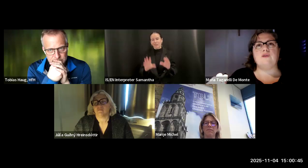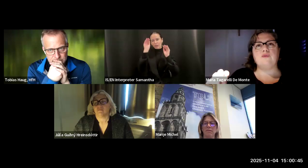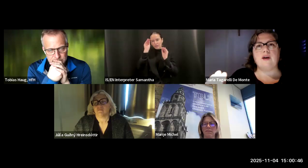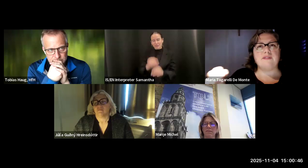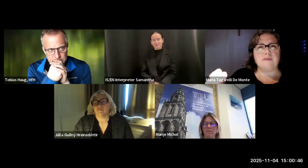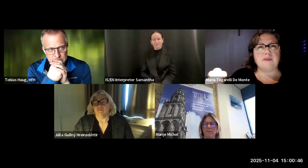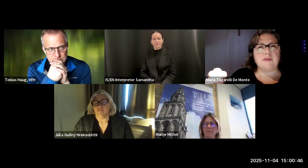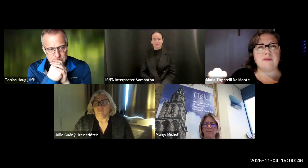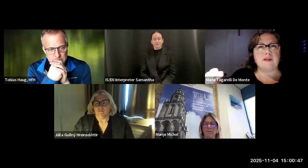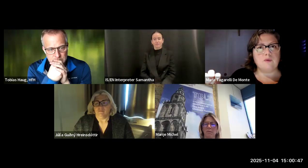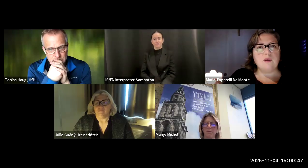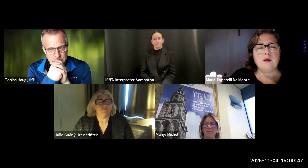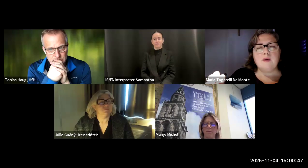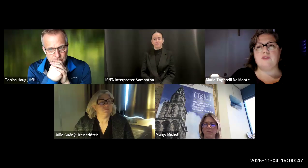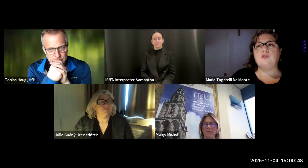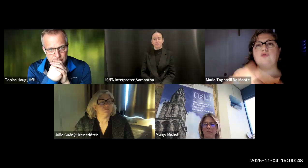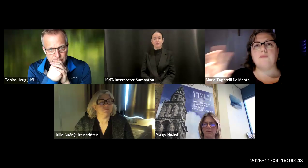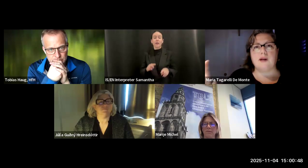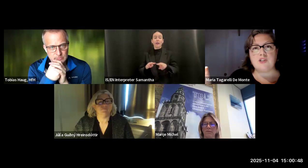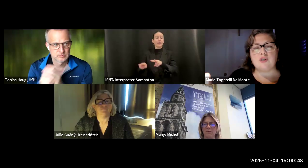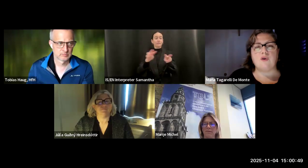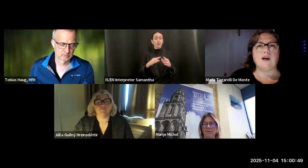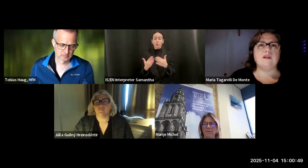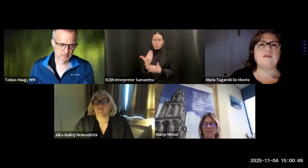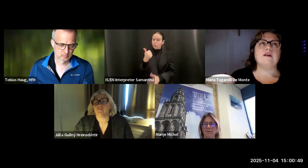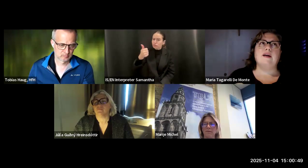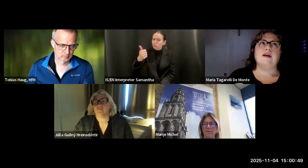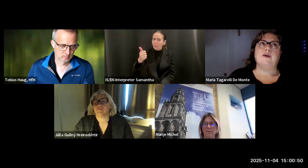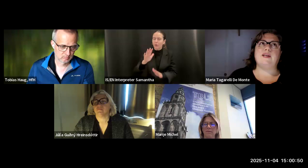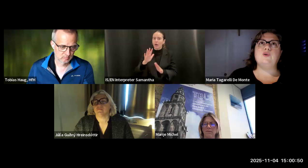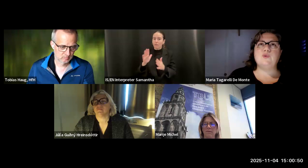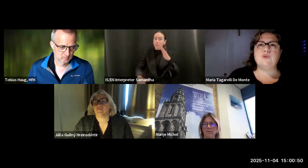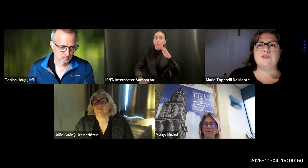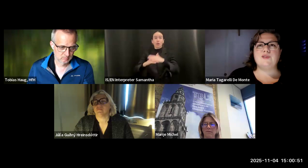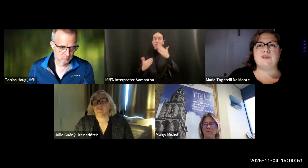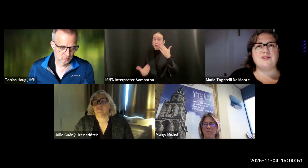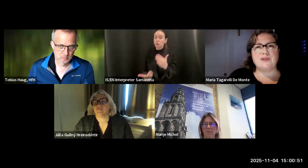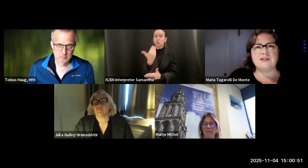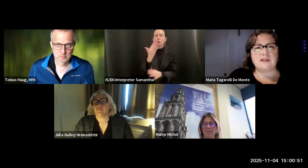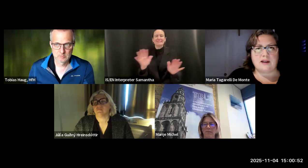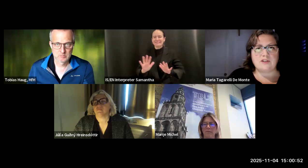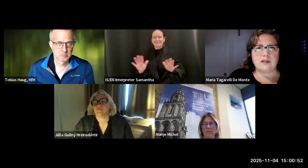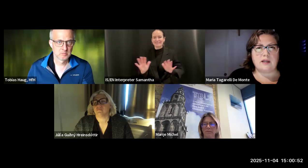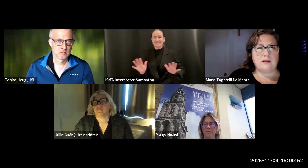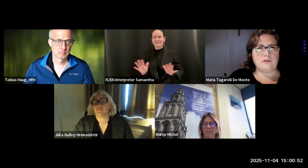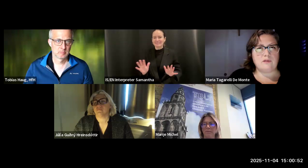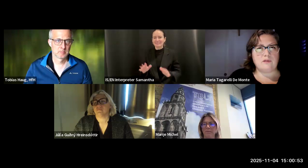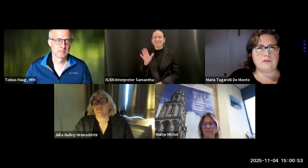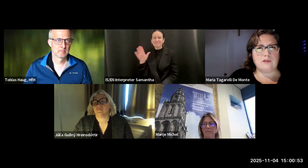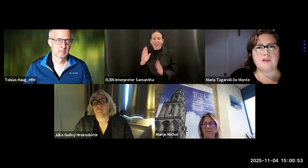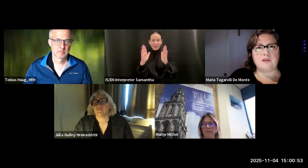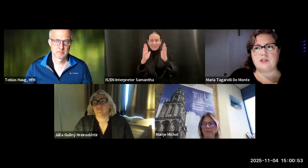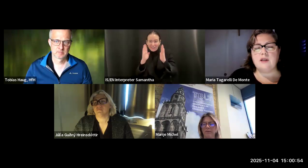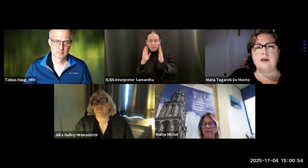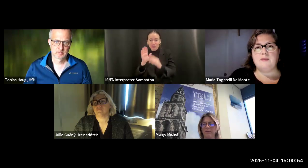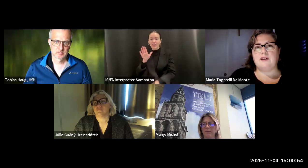for the video to have something new, but not too much, or else we lose the students' attention and the